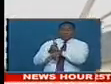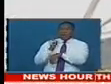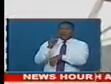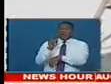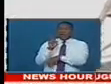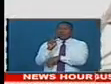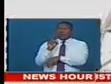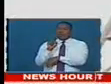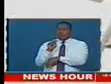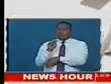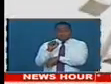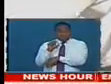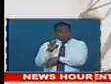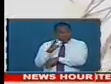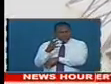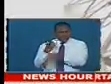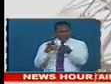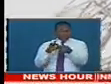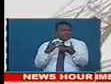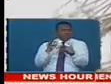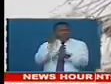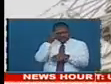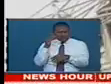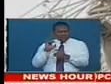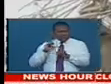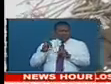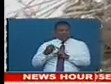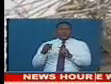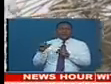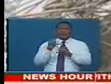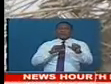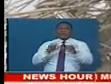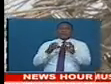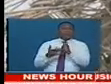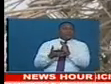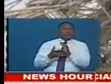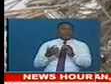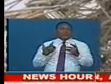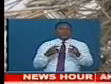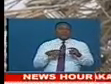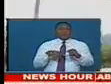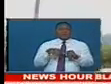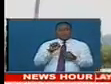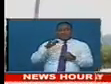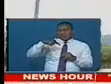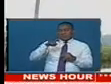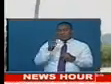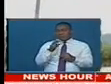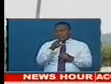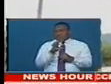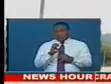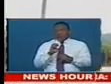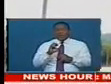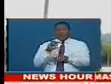partnership between the Ministry of Environment, Science, Technology and Innovation and the Square Kilometer Array SKA African